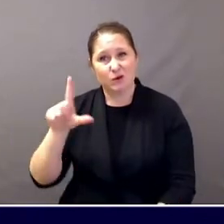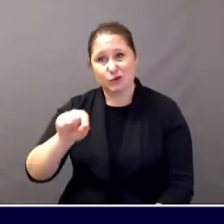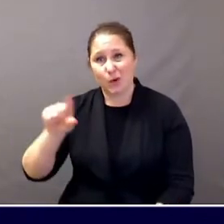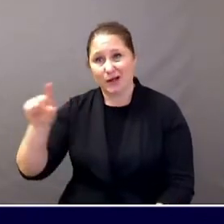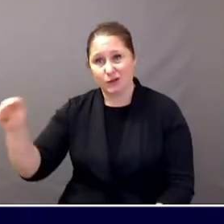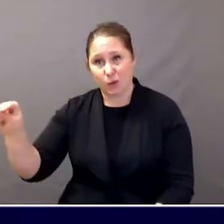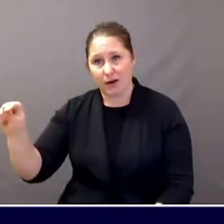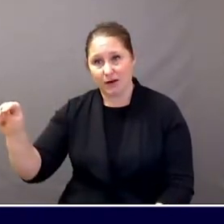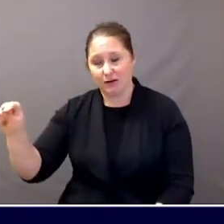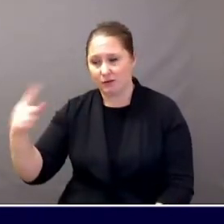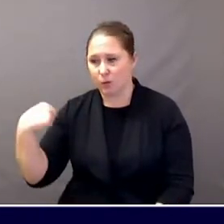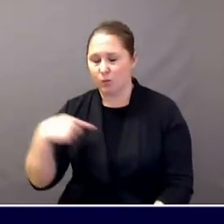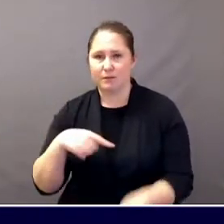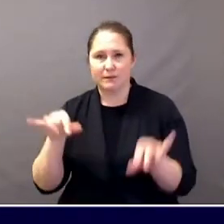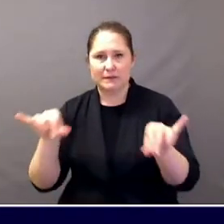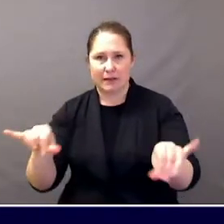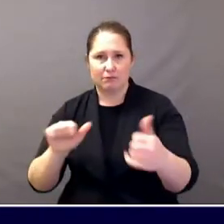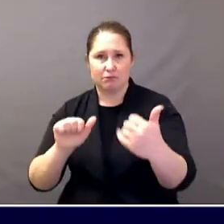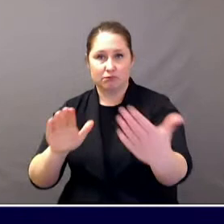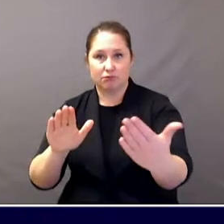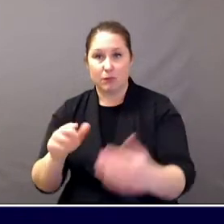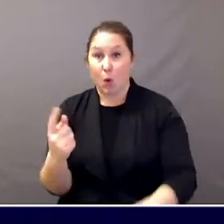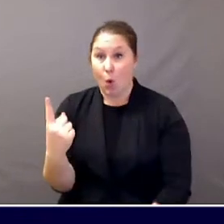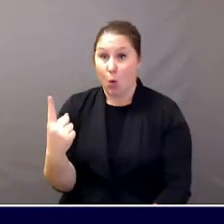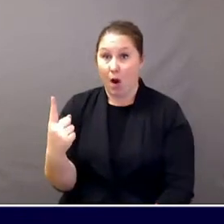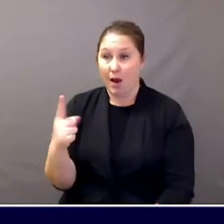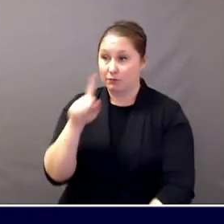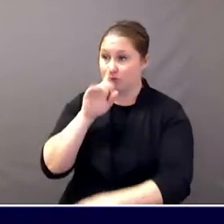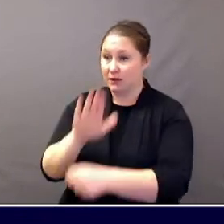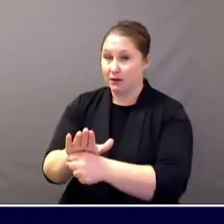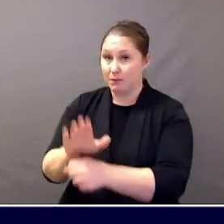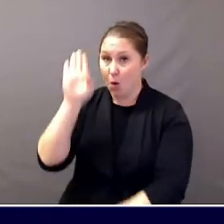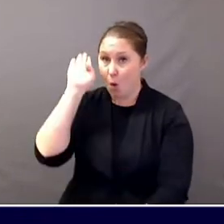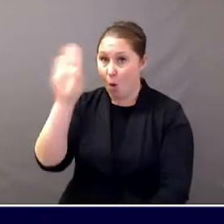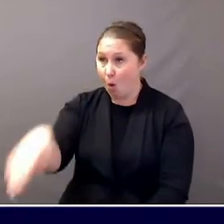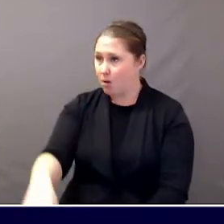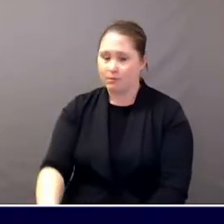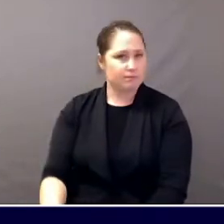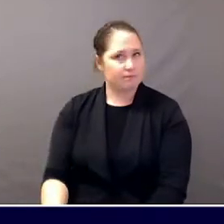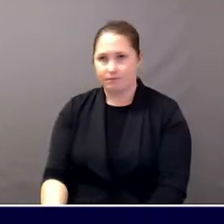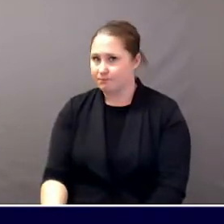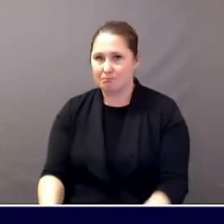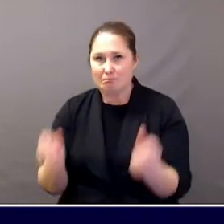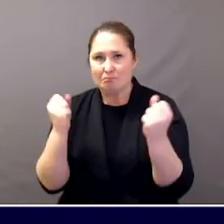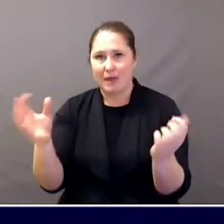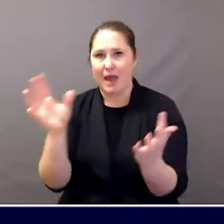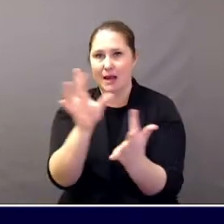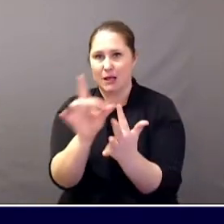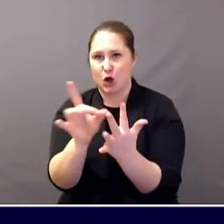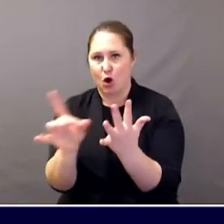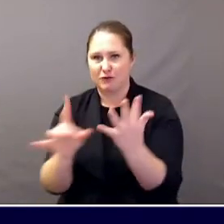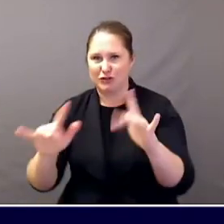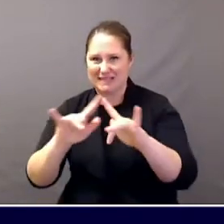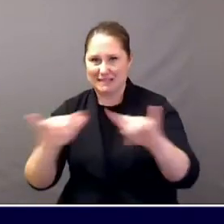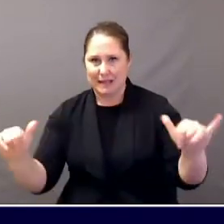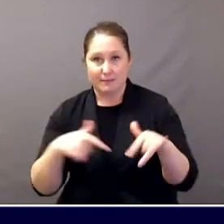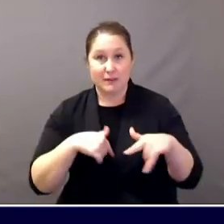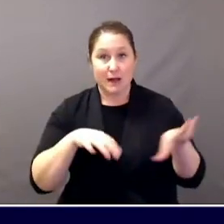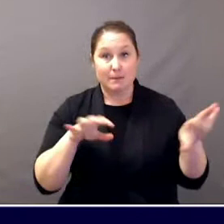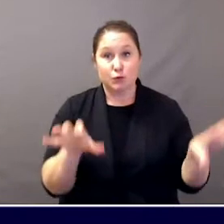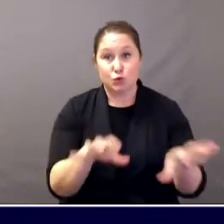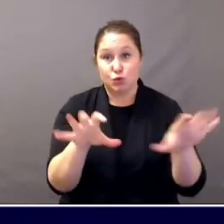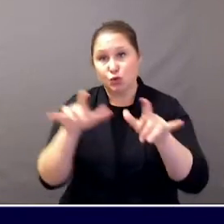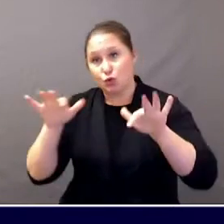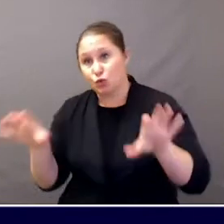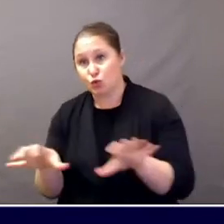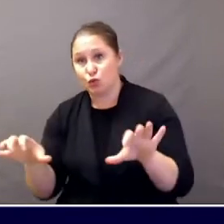was the better approach rather than just relying on one stream. And we're now spinning up all of those other ones. That's one reason we're hopeful that the